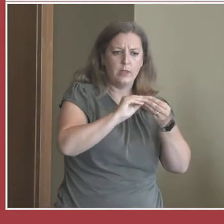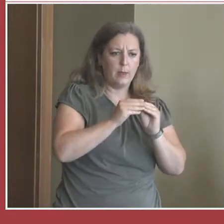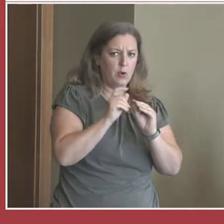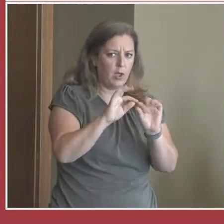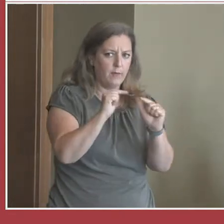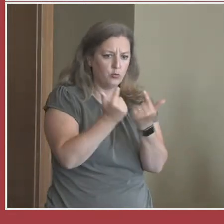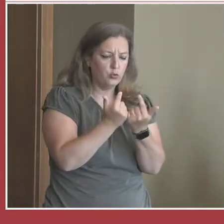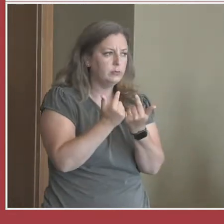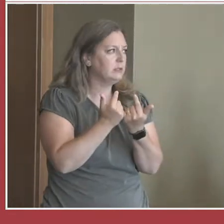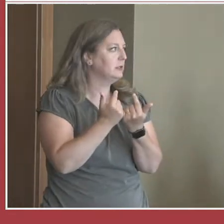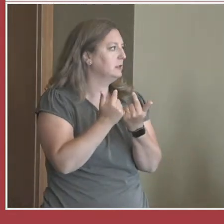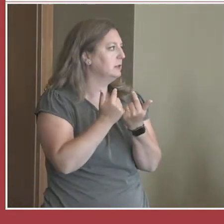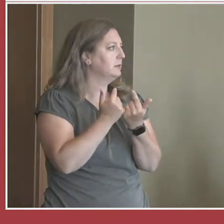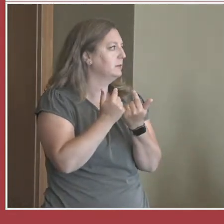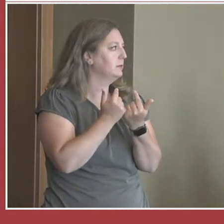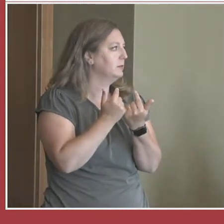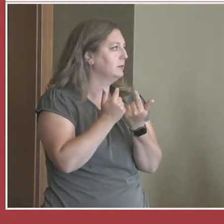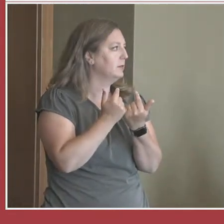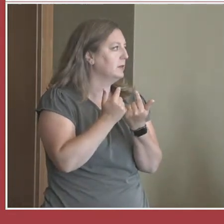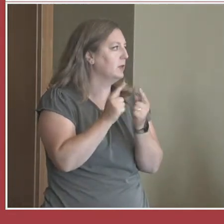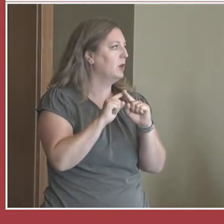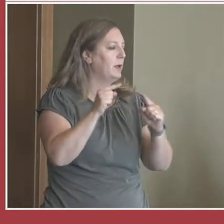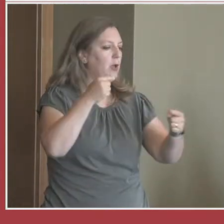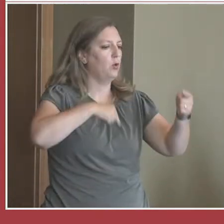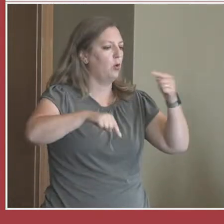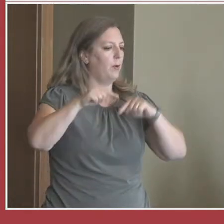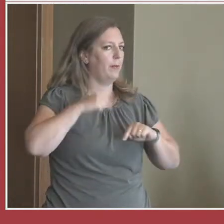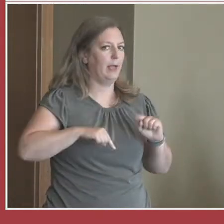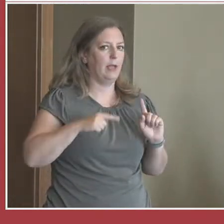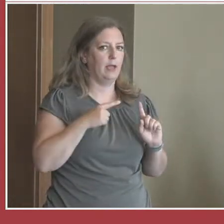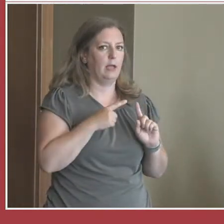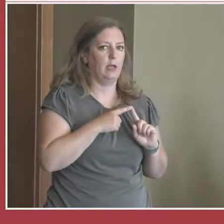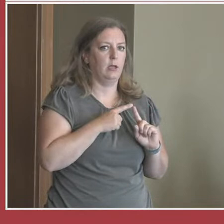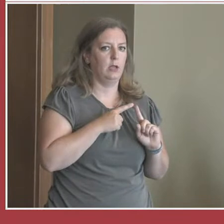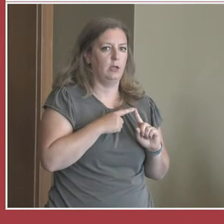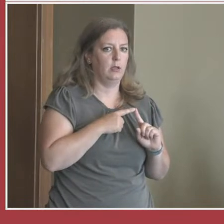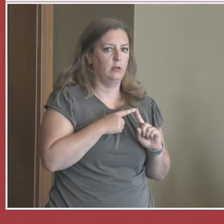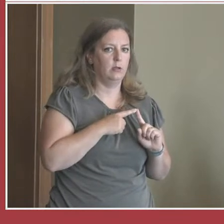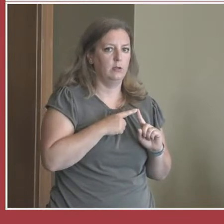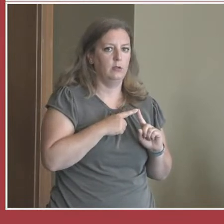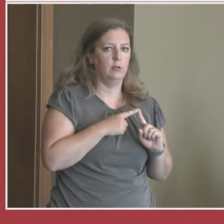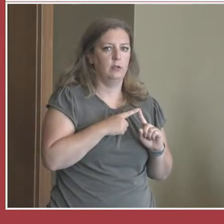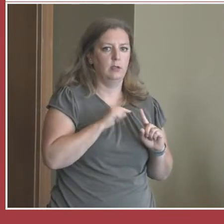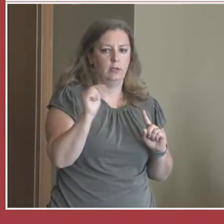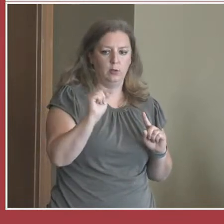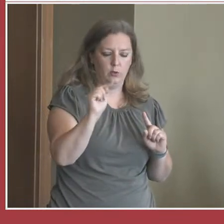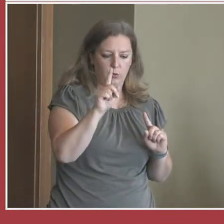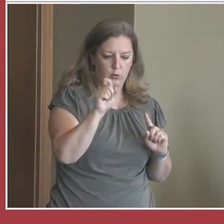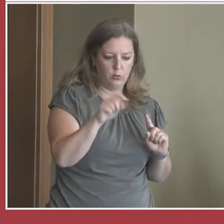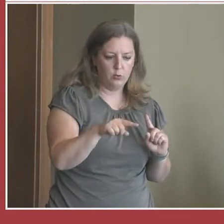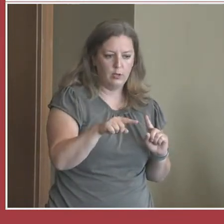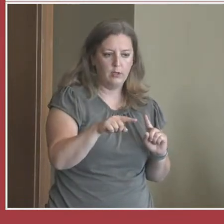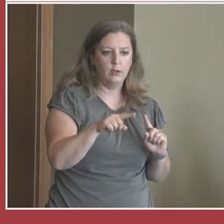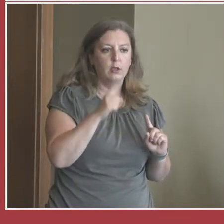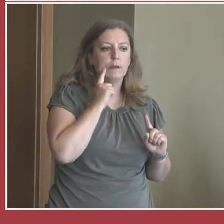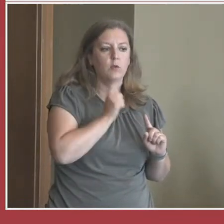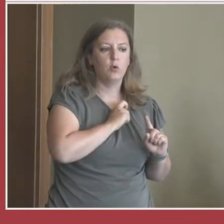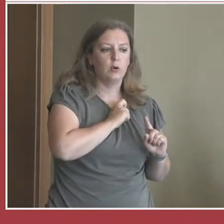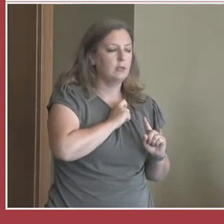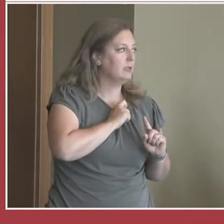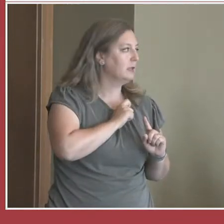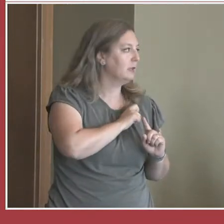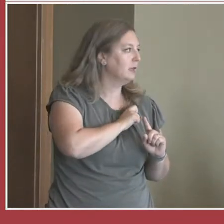groups who touched on it. Going back to the restroom question, there was one for staff,